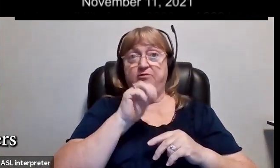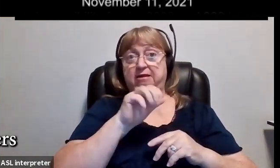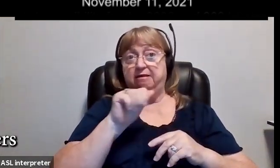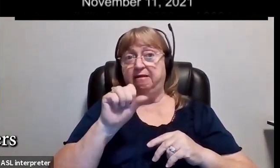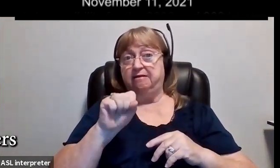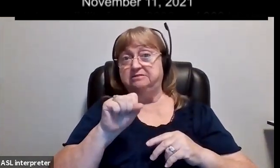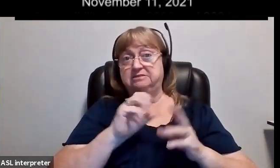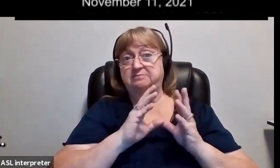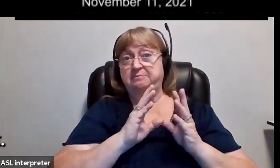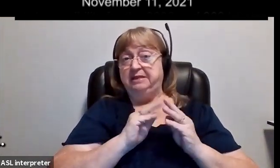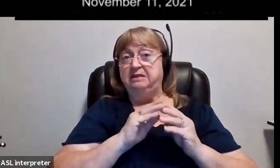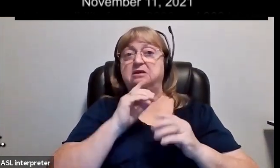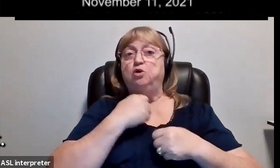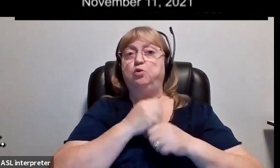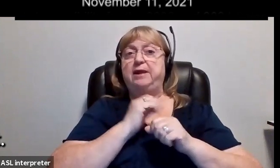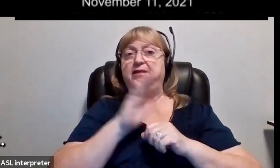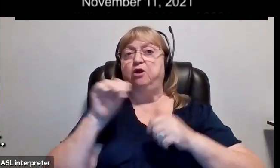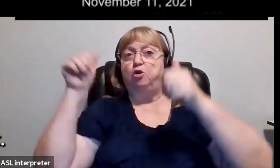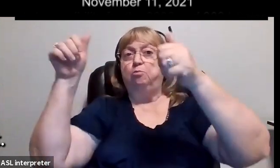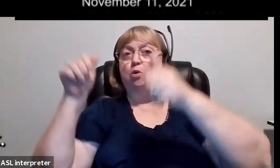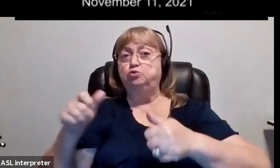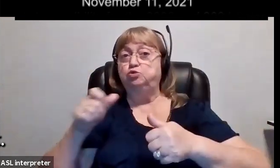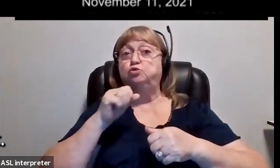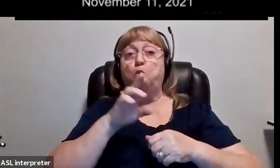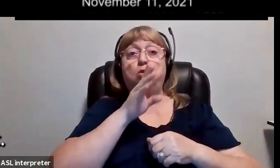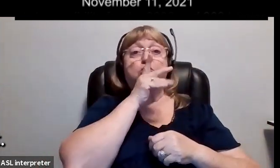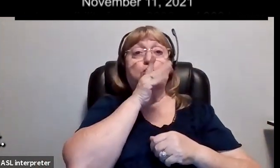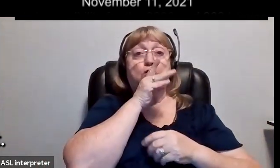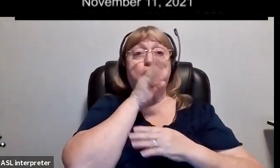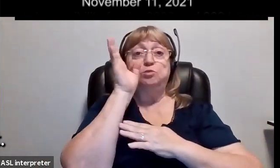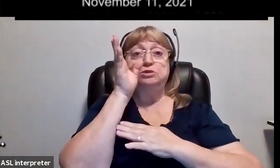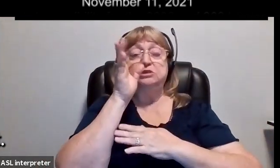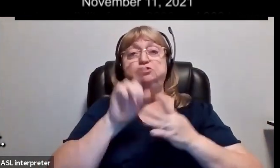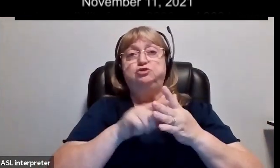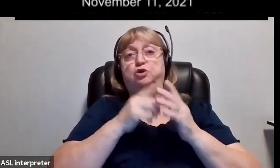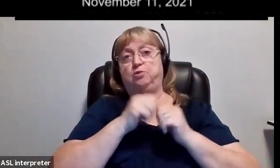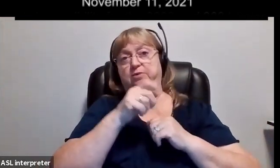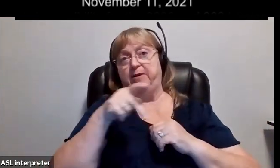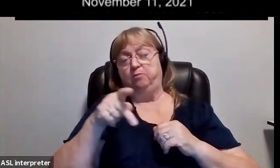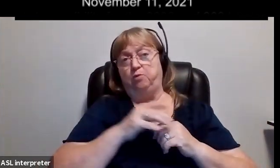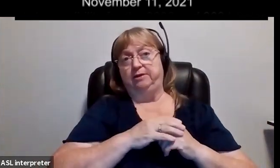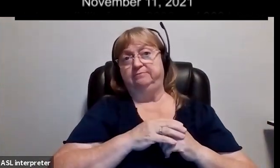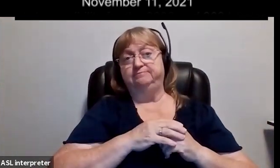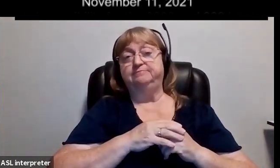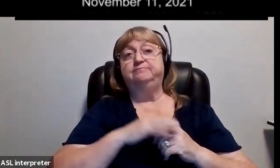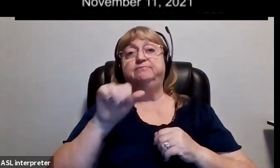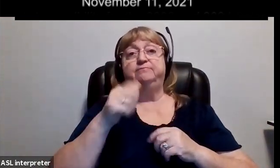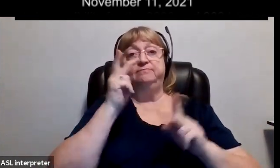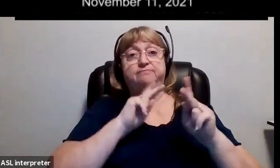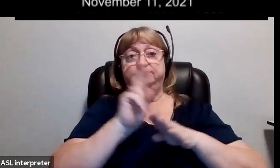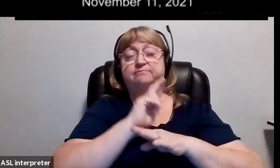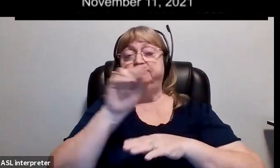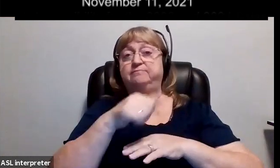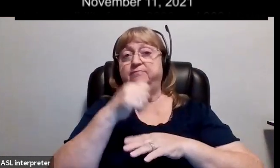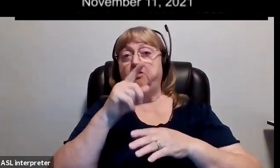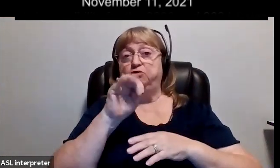their posters or their oral presentations, at least starting with PowerPoint. Other people do use other tools